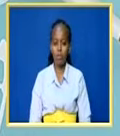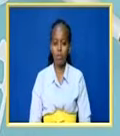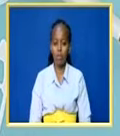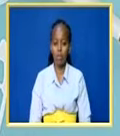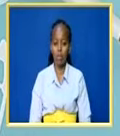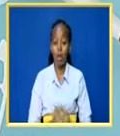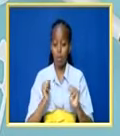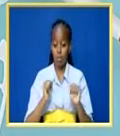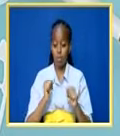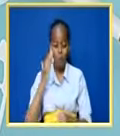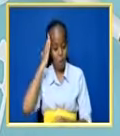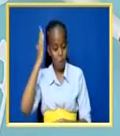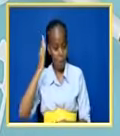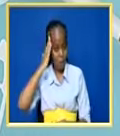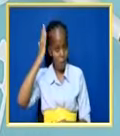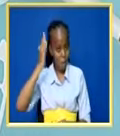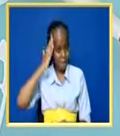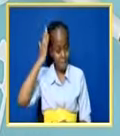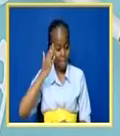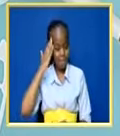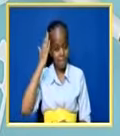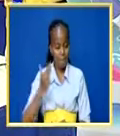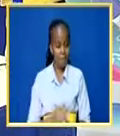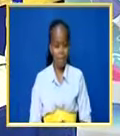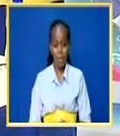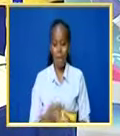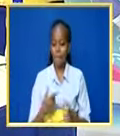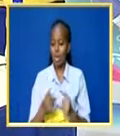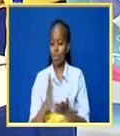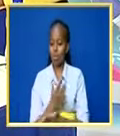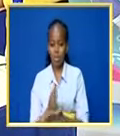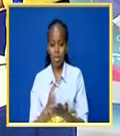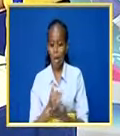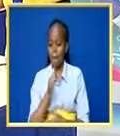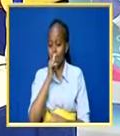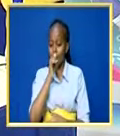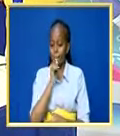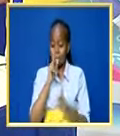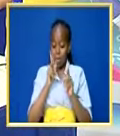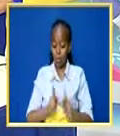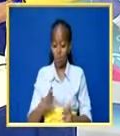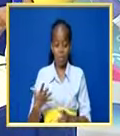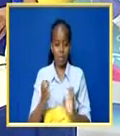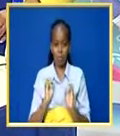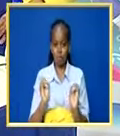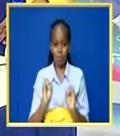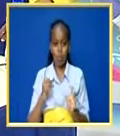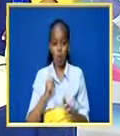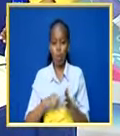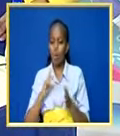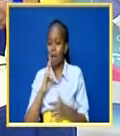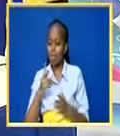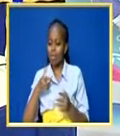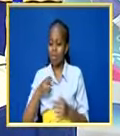I could comb my hair. Okay. But, you know, we don't share personal items. That's true. Mm-hmm. What are the scissors